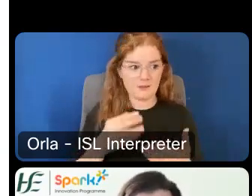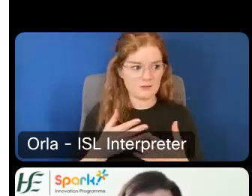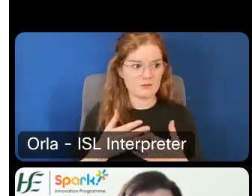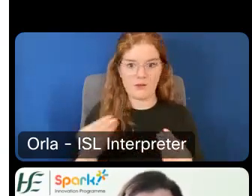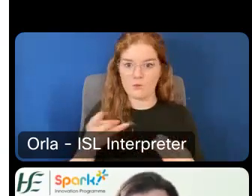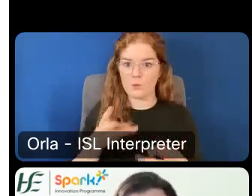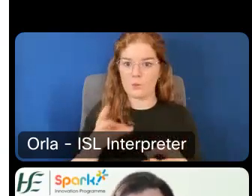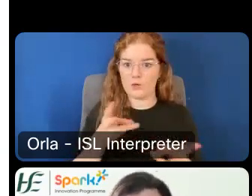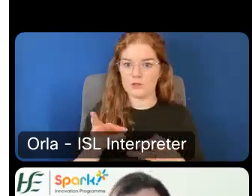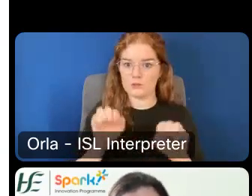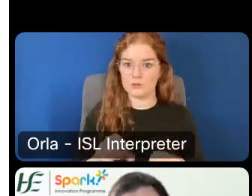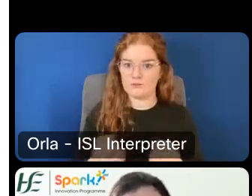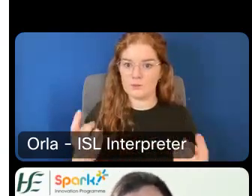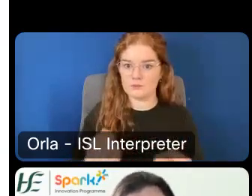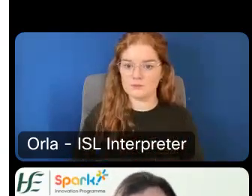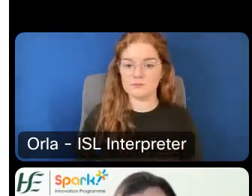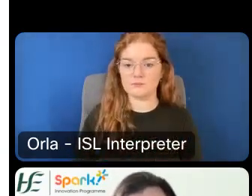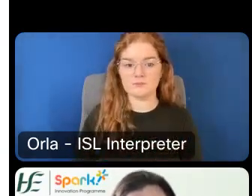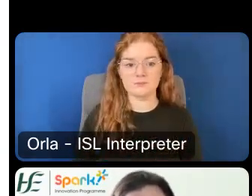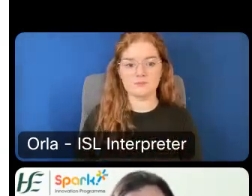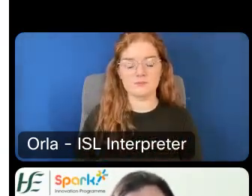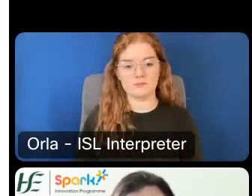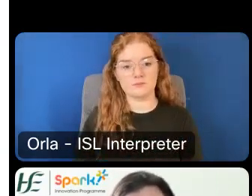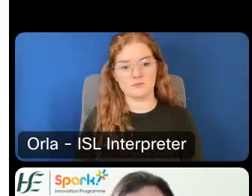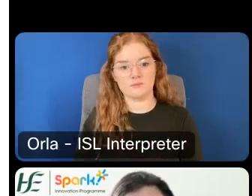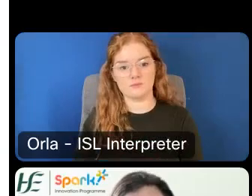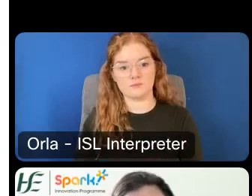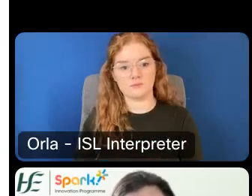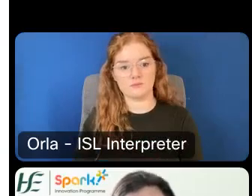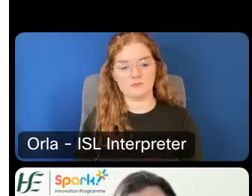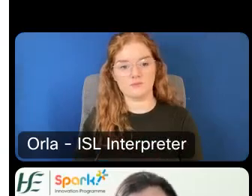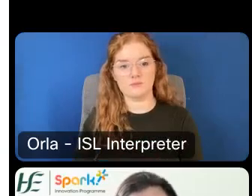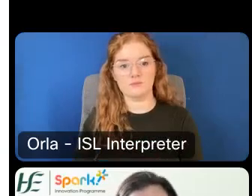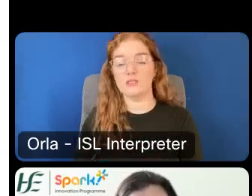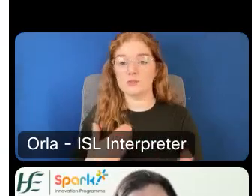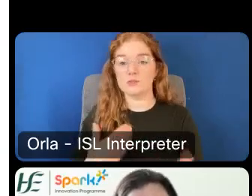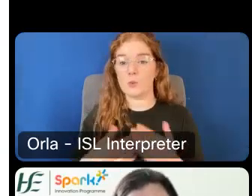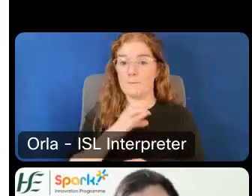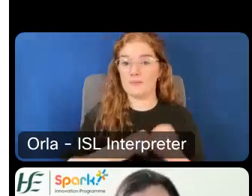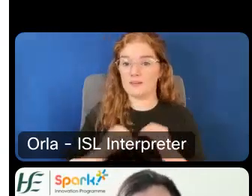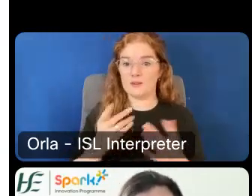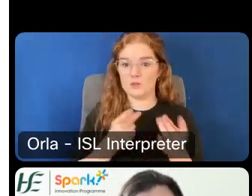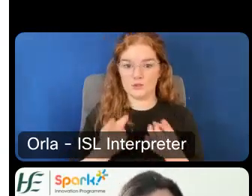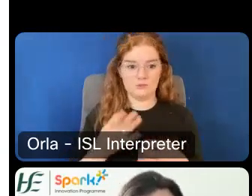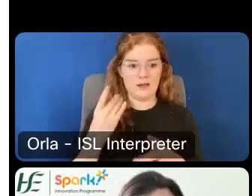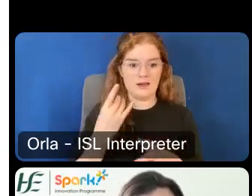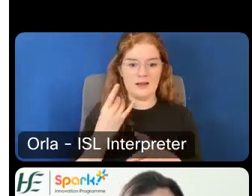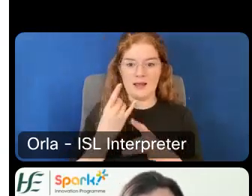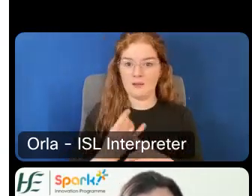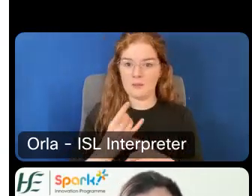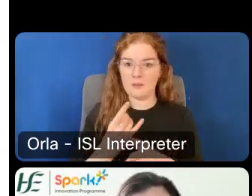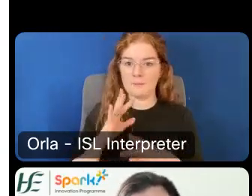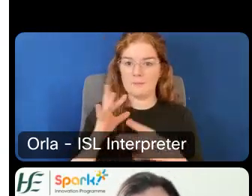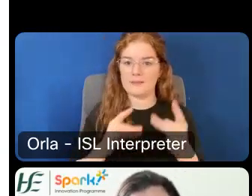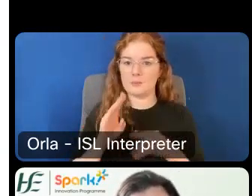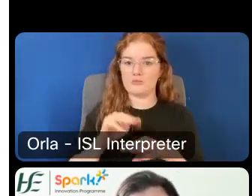them. And as you can see here, what empathy does is it helps define a problem further,